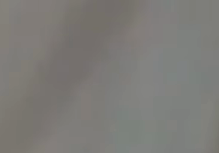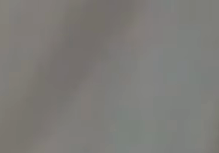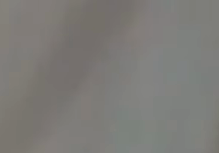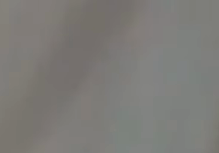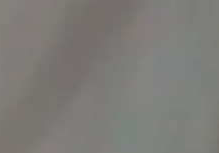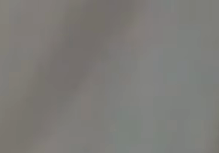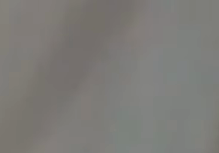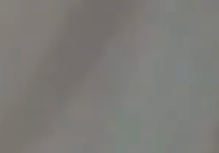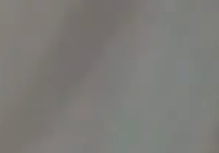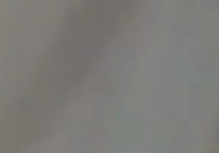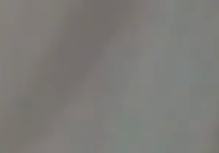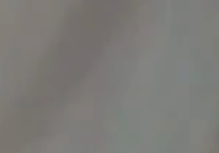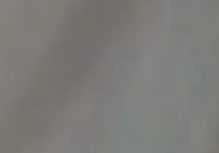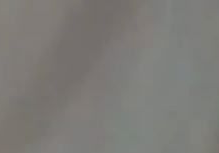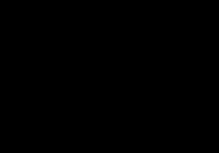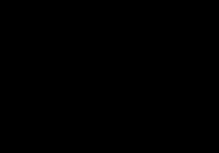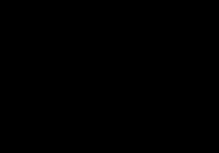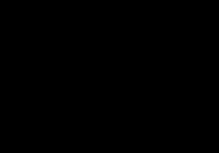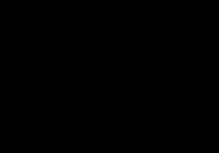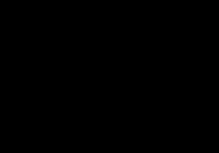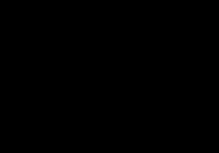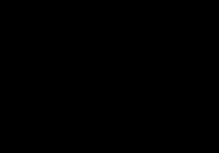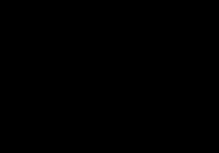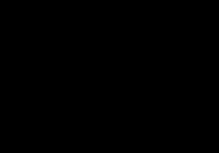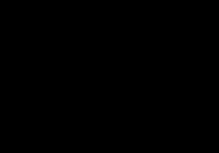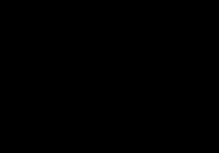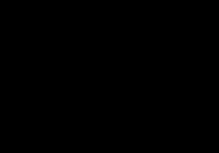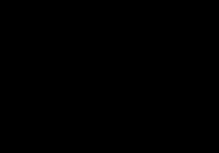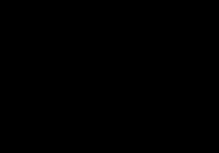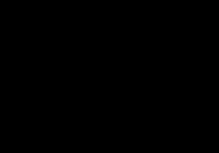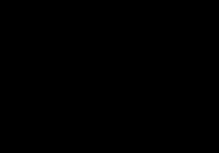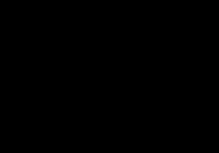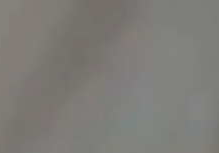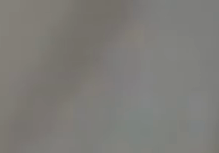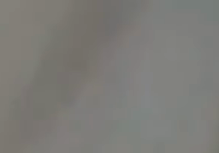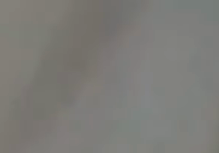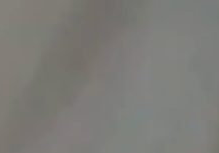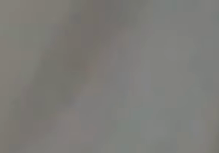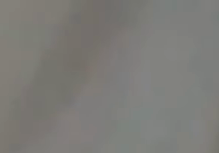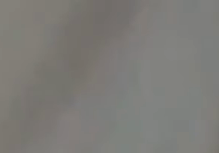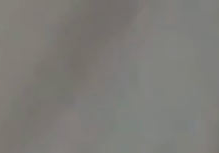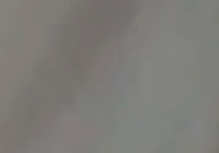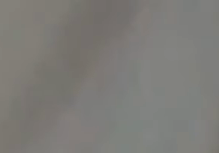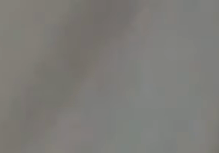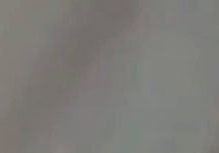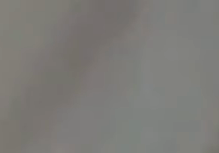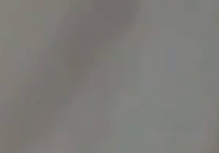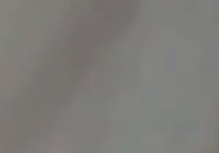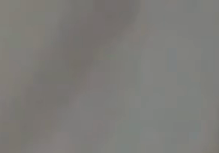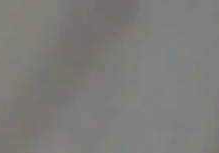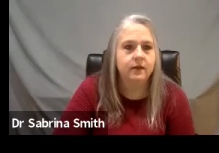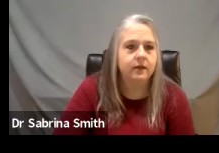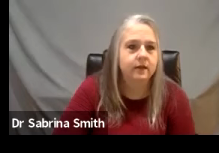party started. Or should I say, let's continue this party. Some of you guys were with me this morning